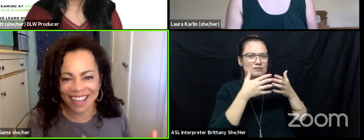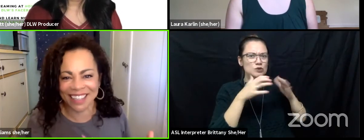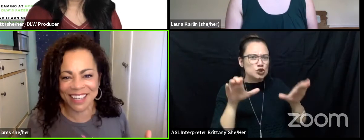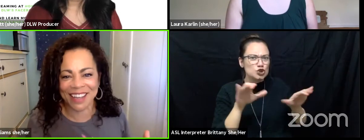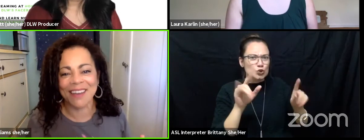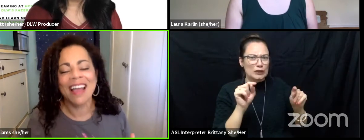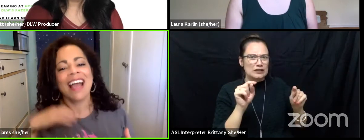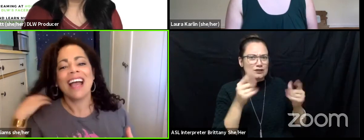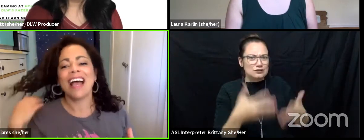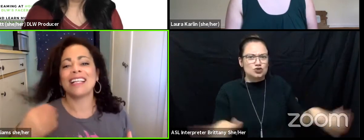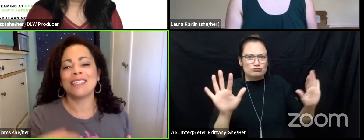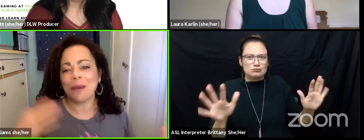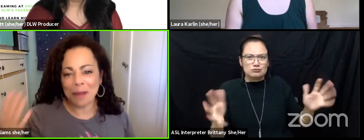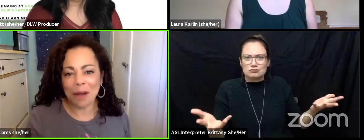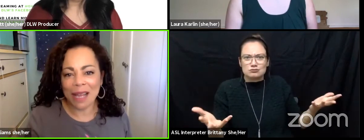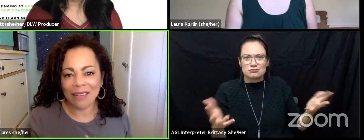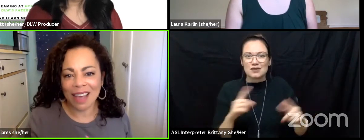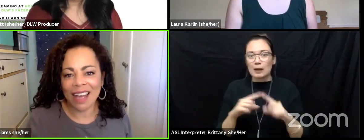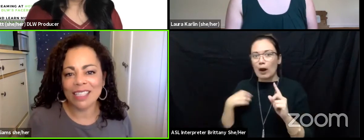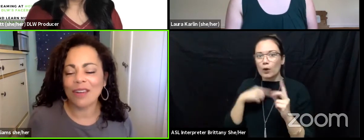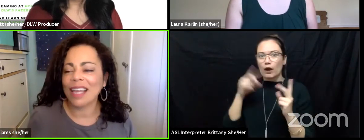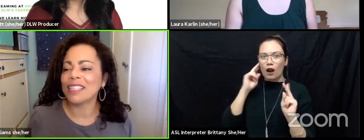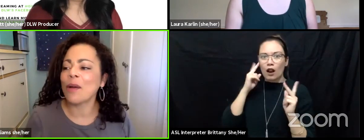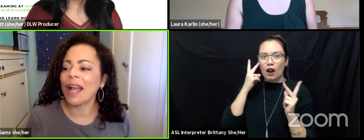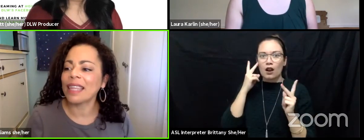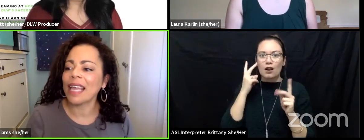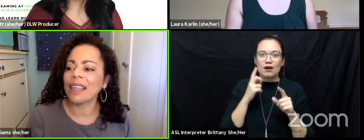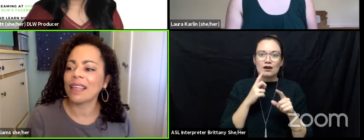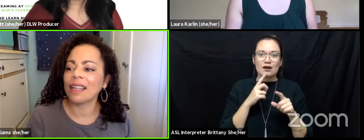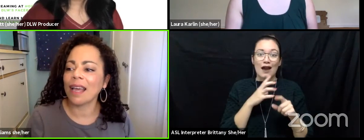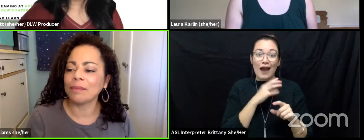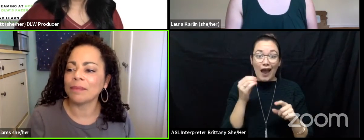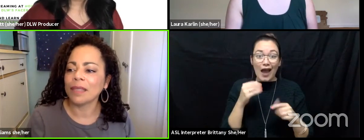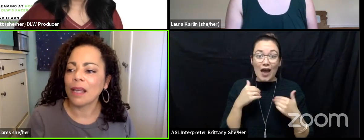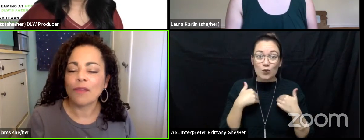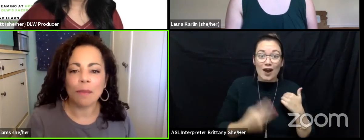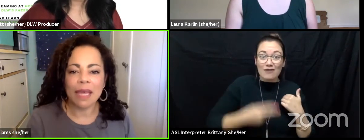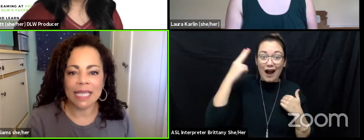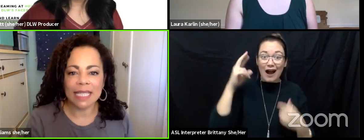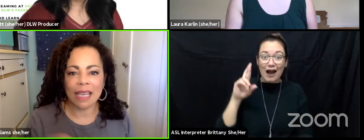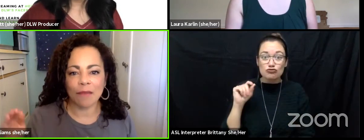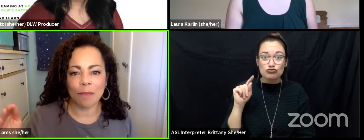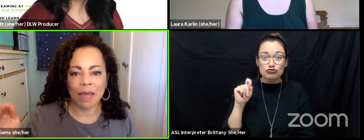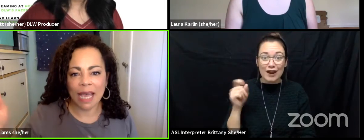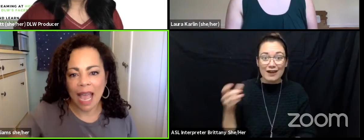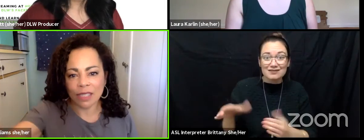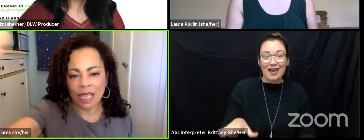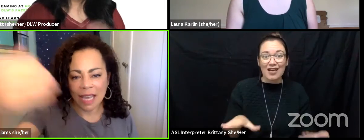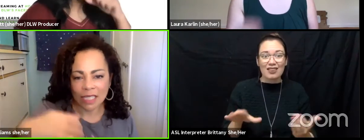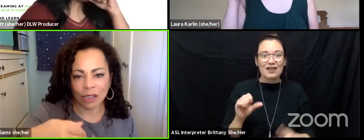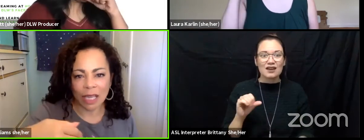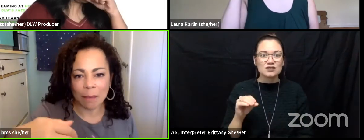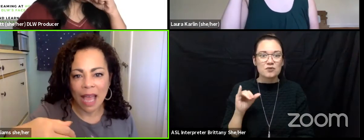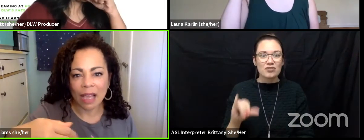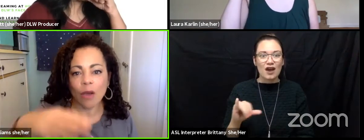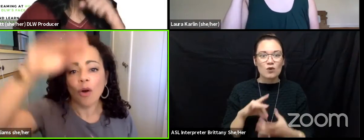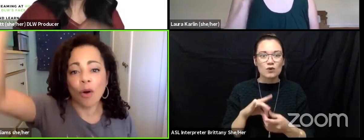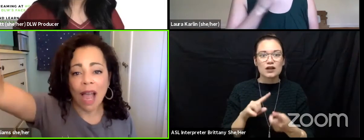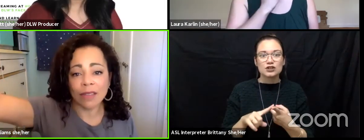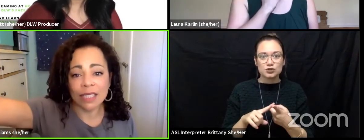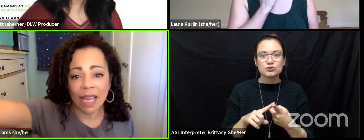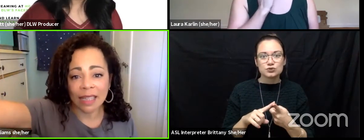it done, you know? And, you know, meanwhile, we have the highest rate. So I think that for me, this thing of being outside and looking